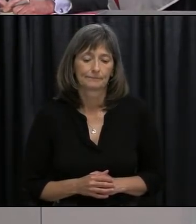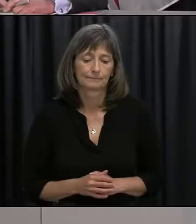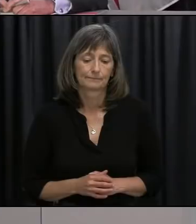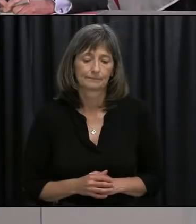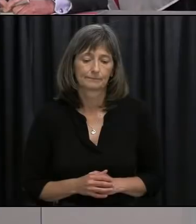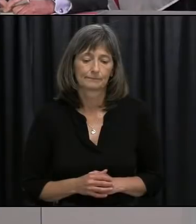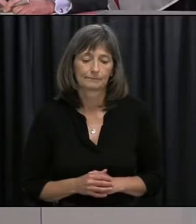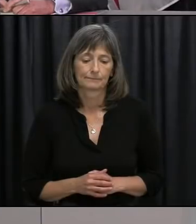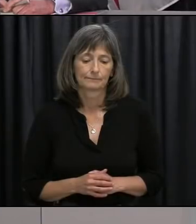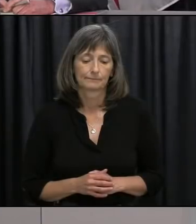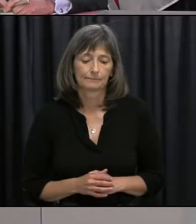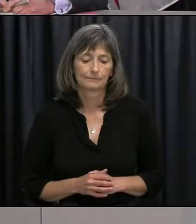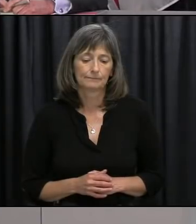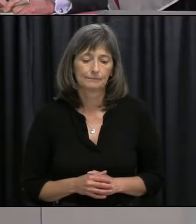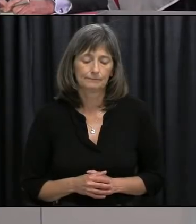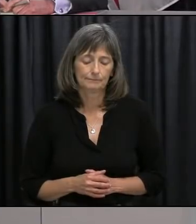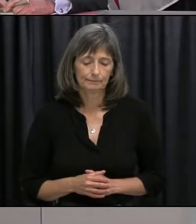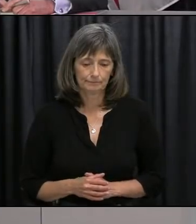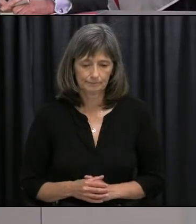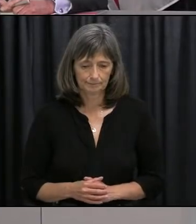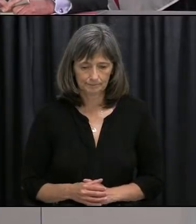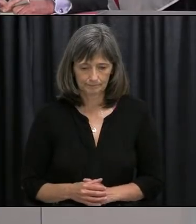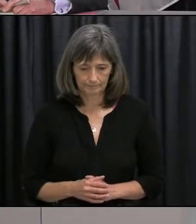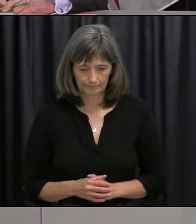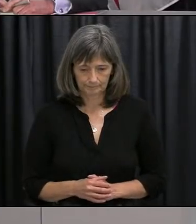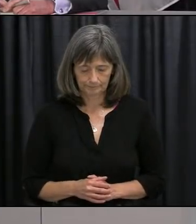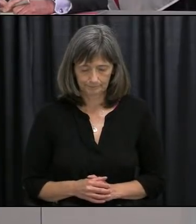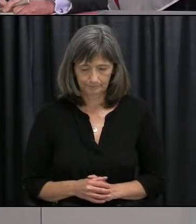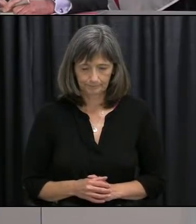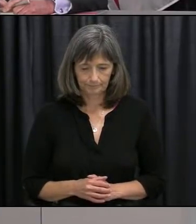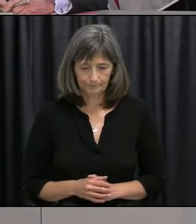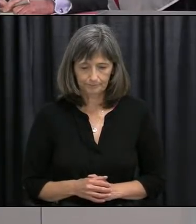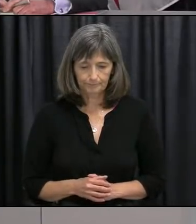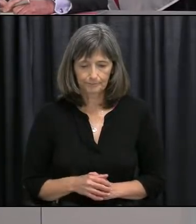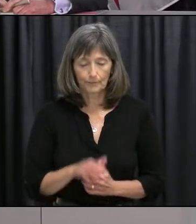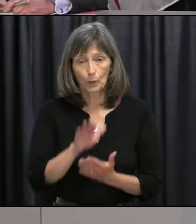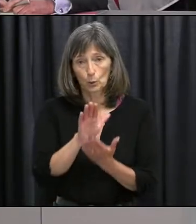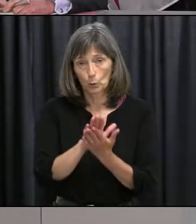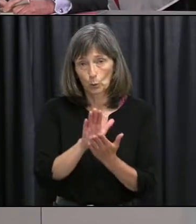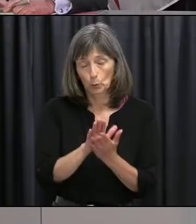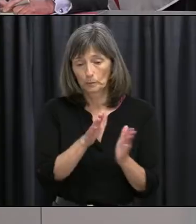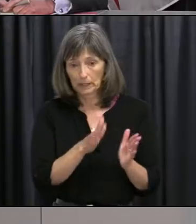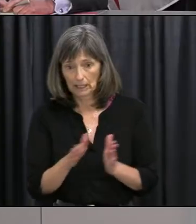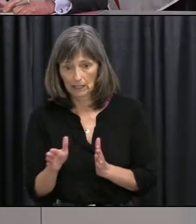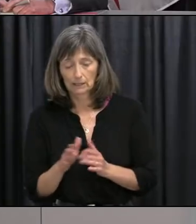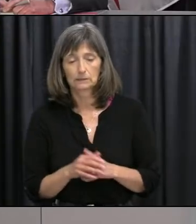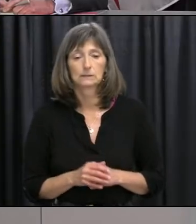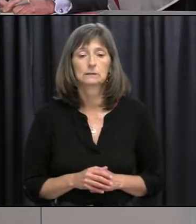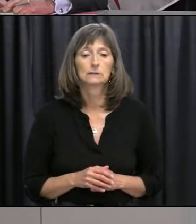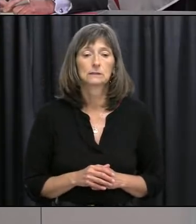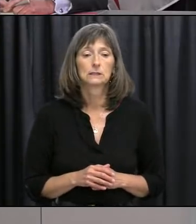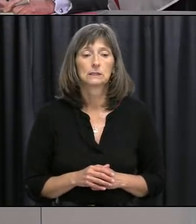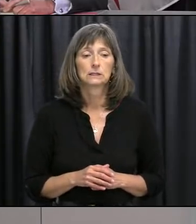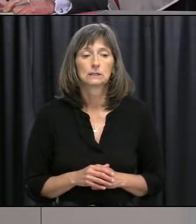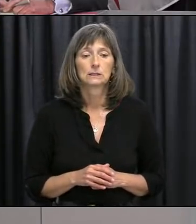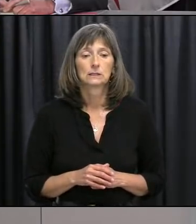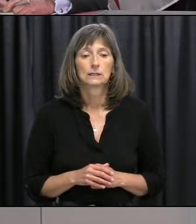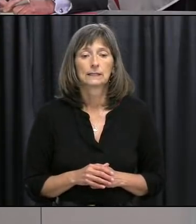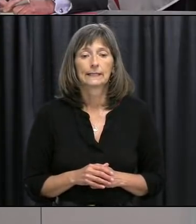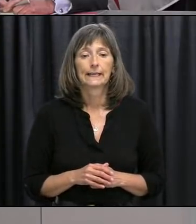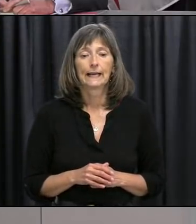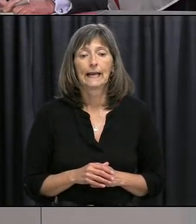Hi again. Just wondering, because we're talking about when we're talking about the school plan, how the decisions will